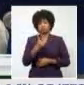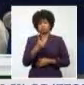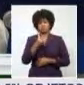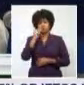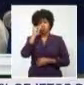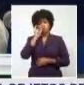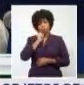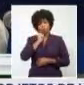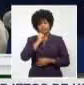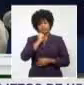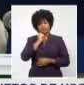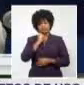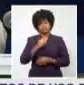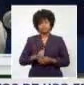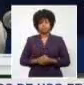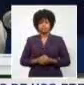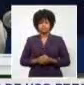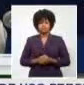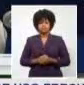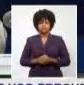country remains